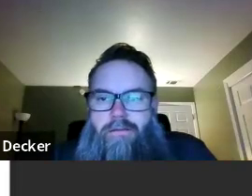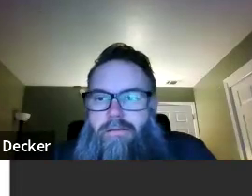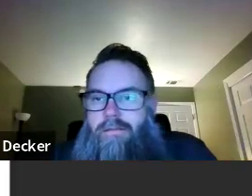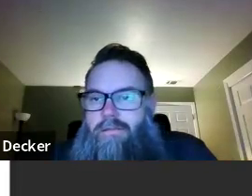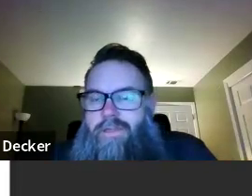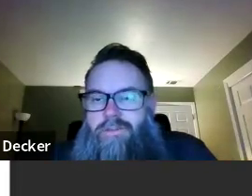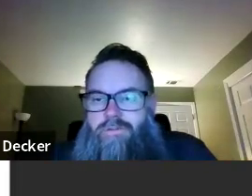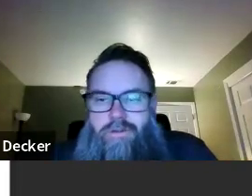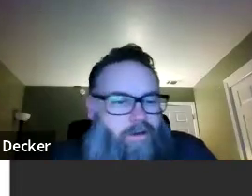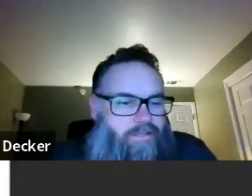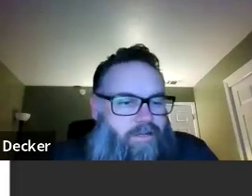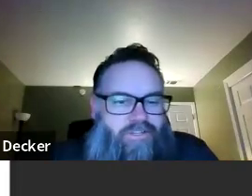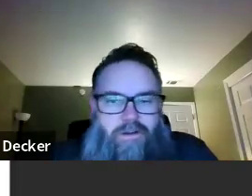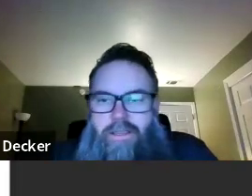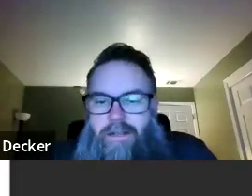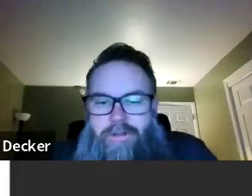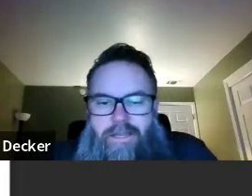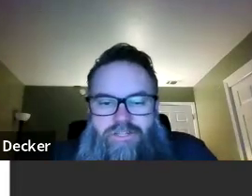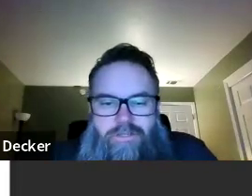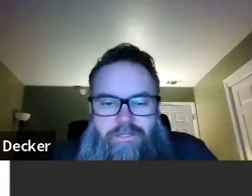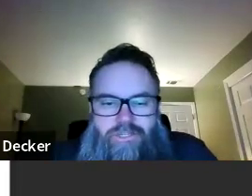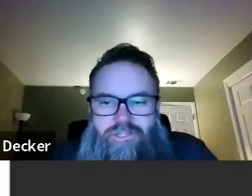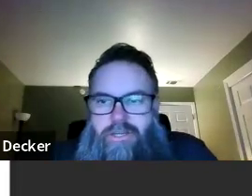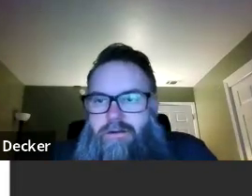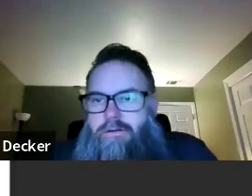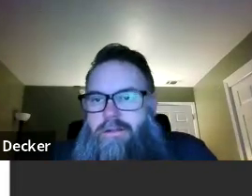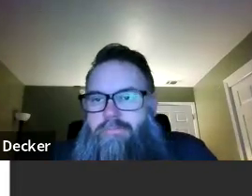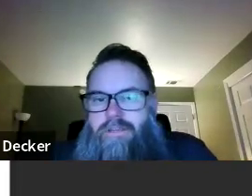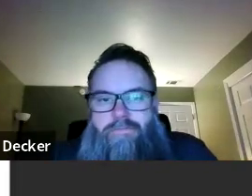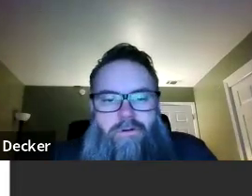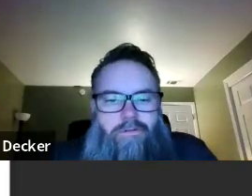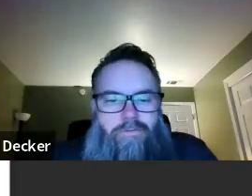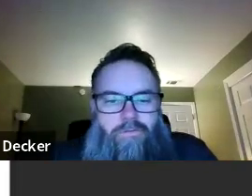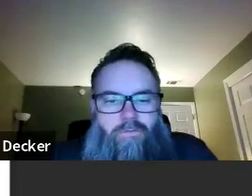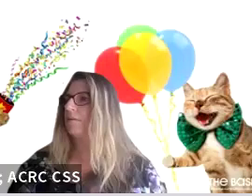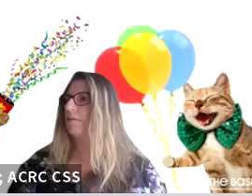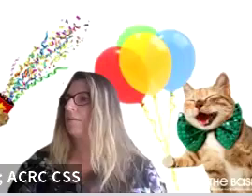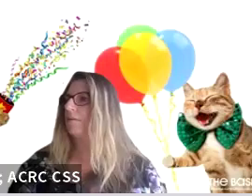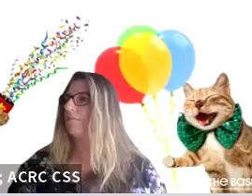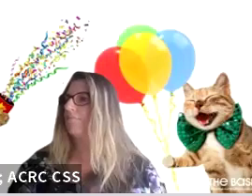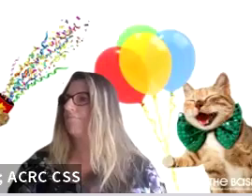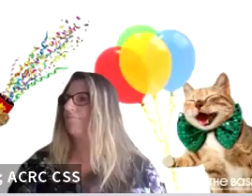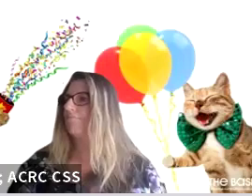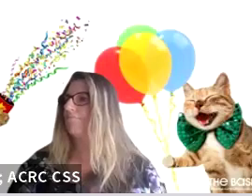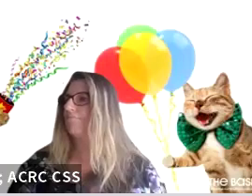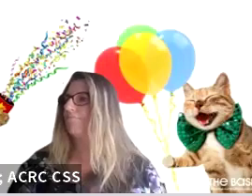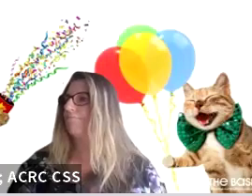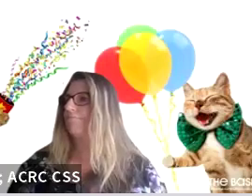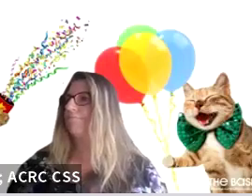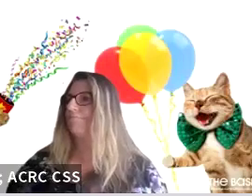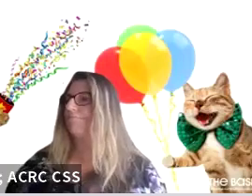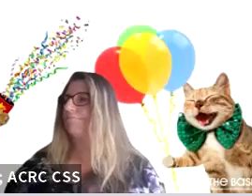All right. Thank you. You can go ahead and stop sharing, and I'm going to actually share an update for all of you real quickly